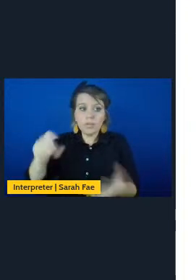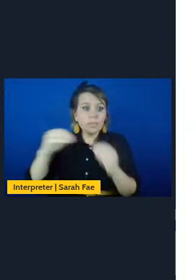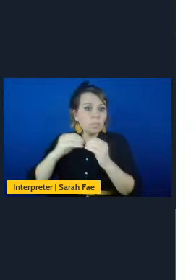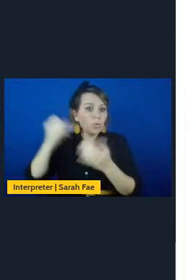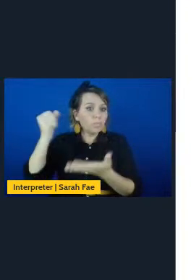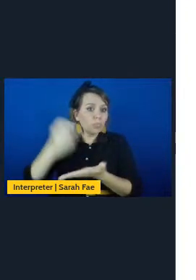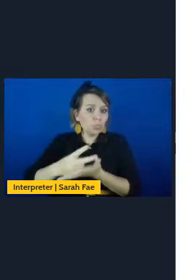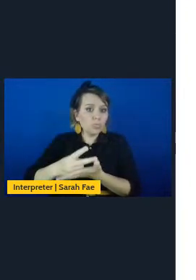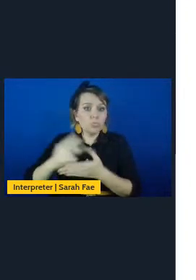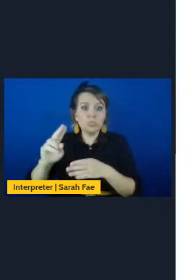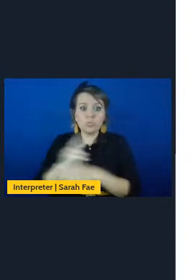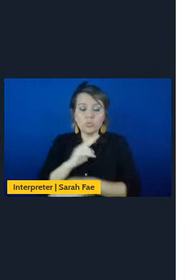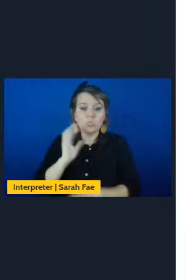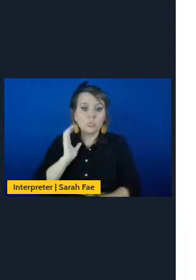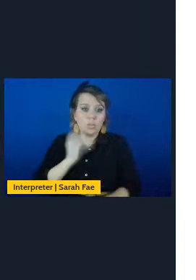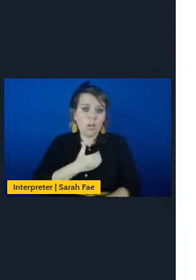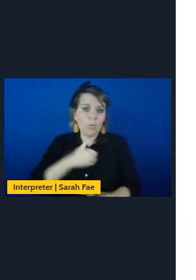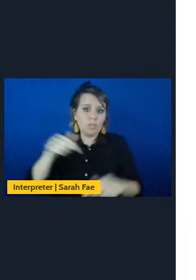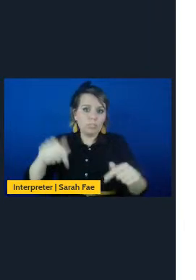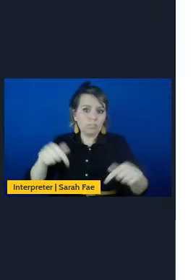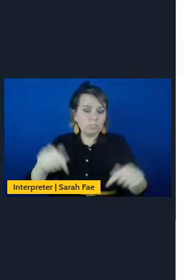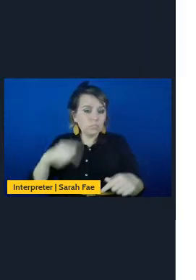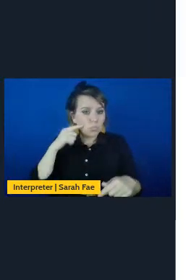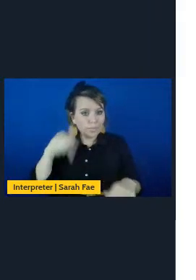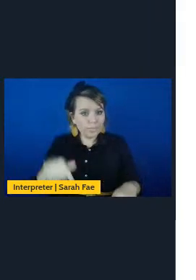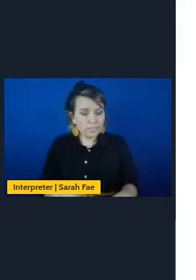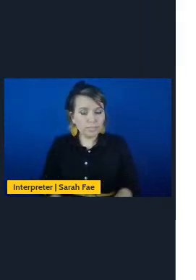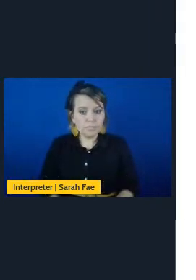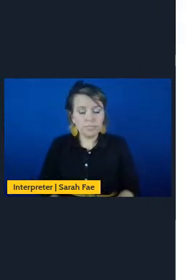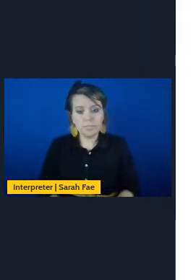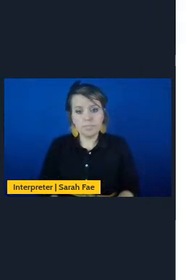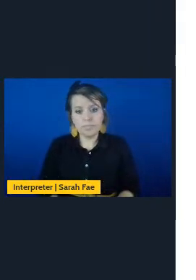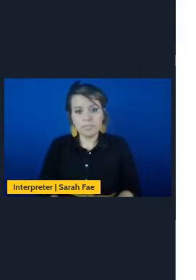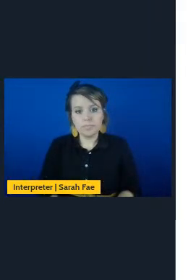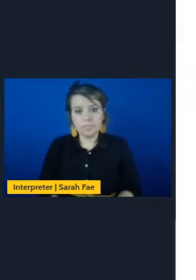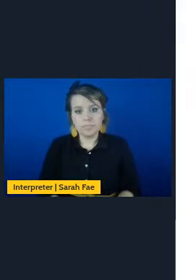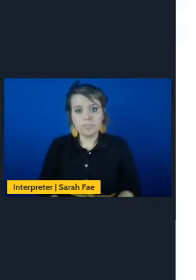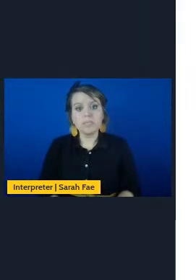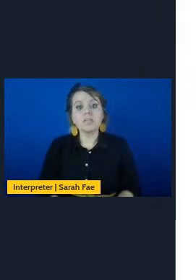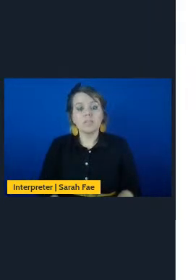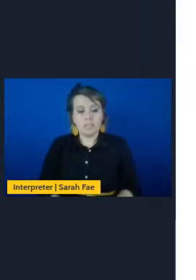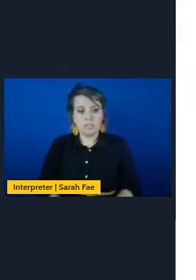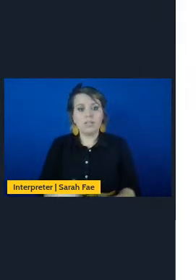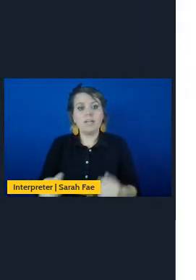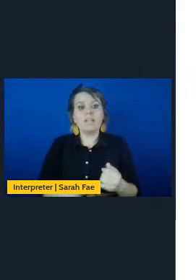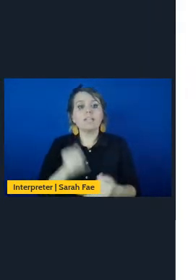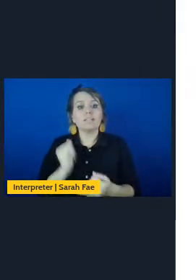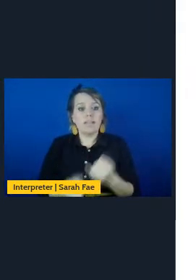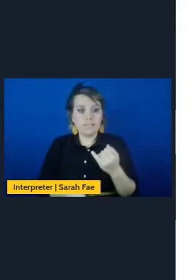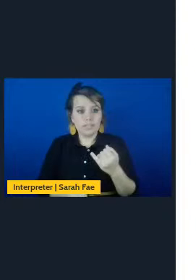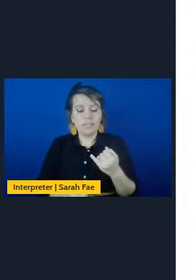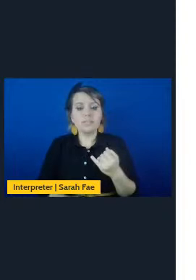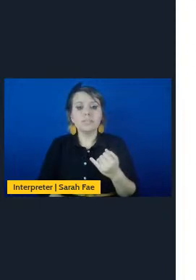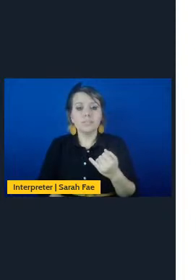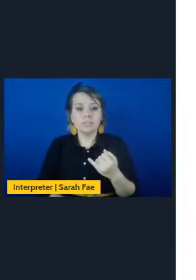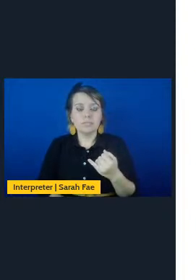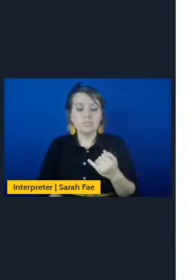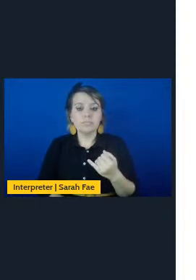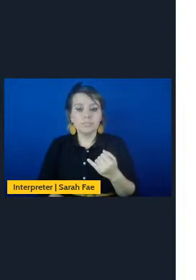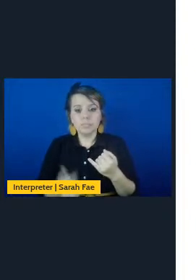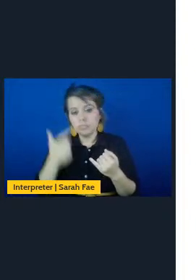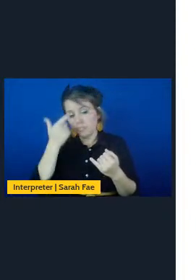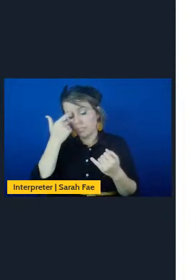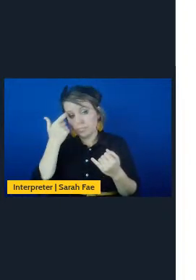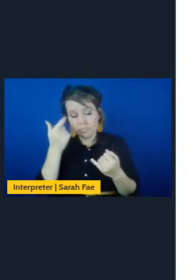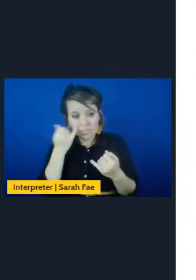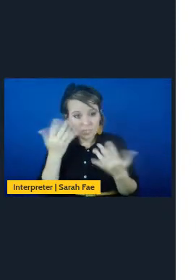our CI/CD. And lastly, since it's already on AWS, there